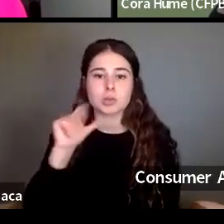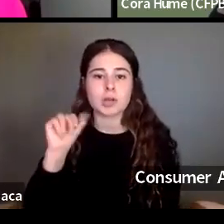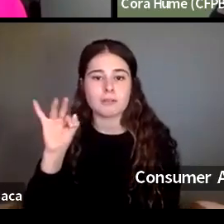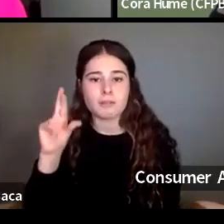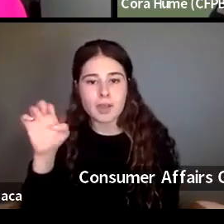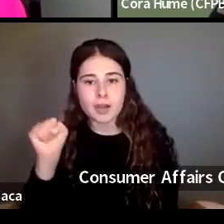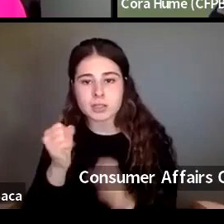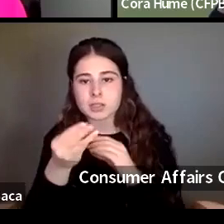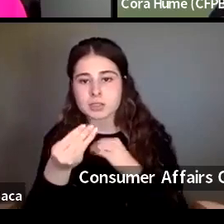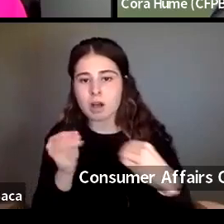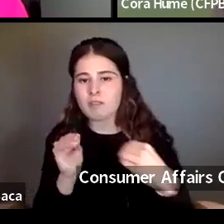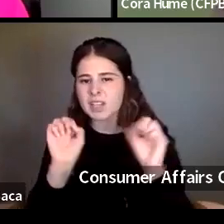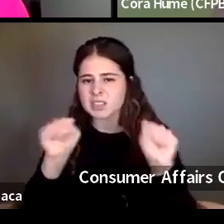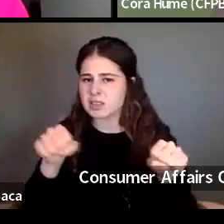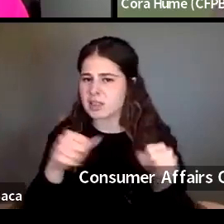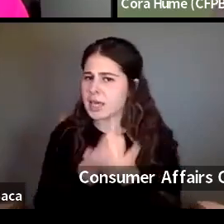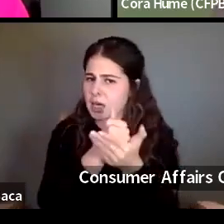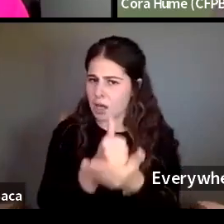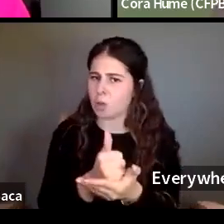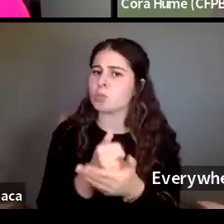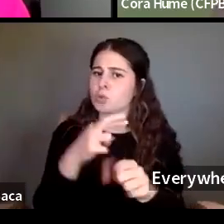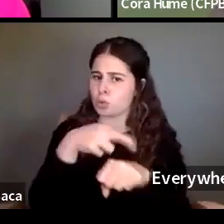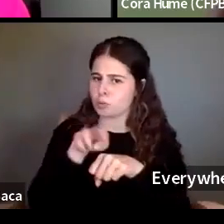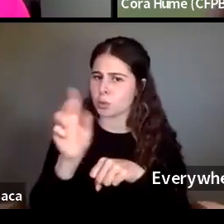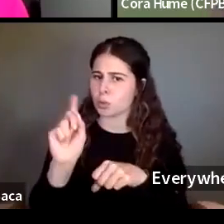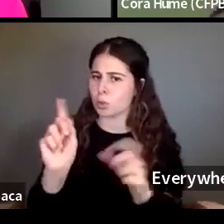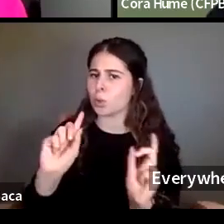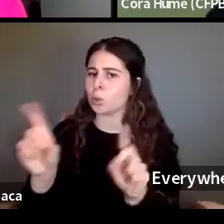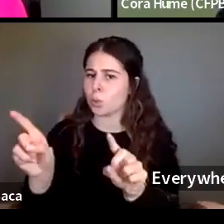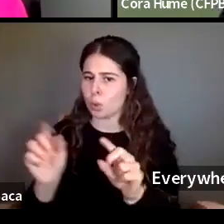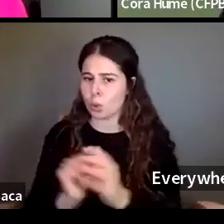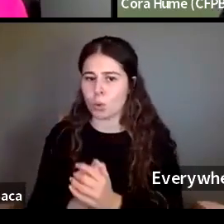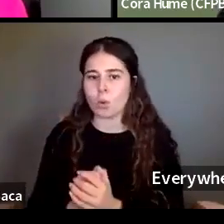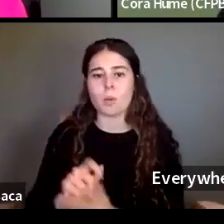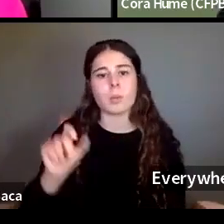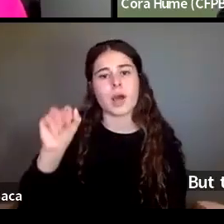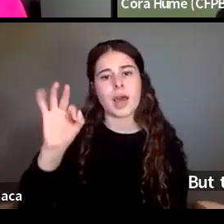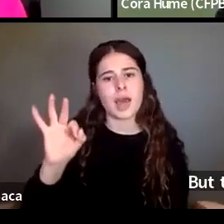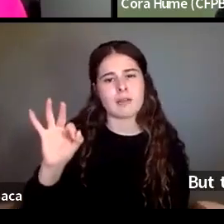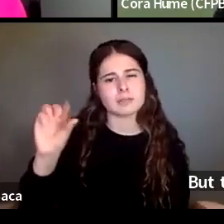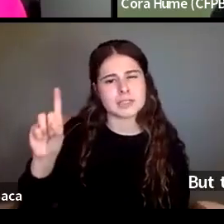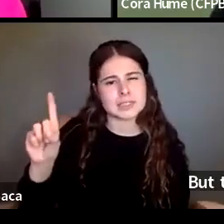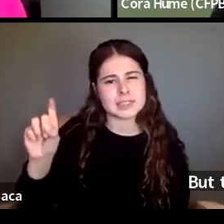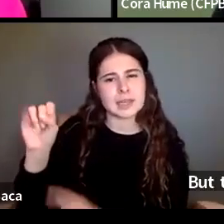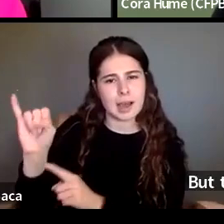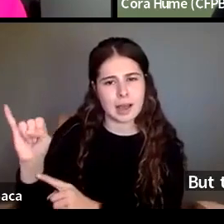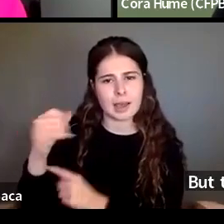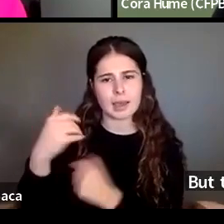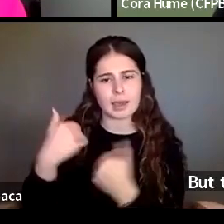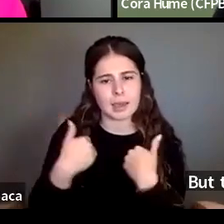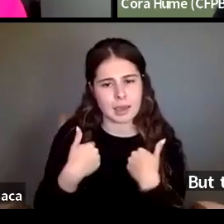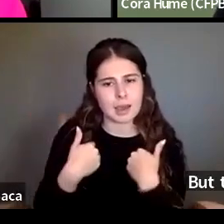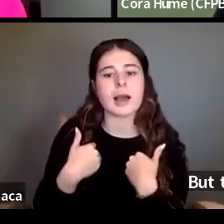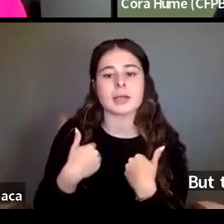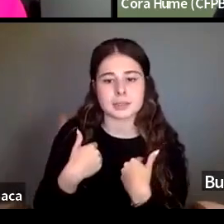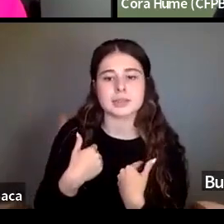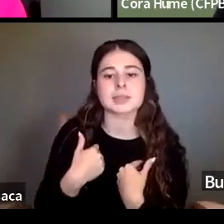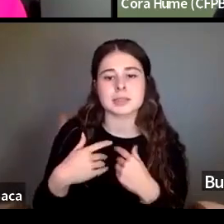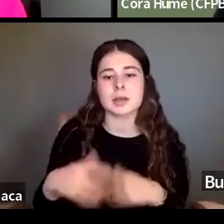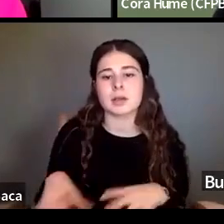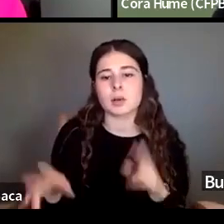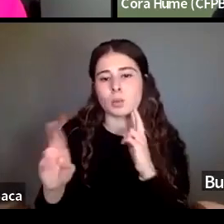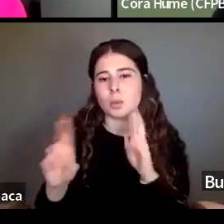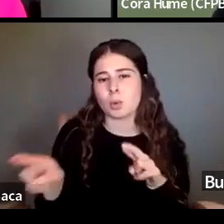going. But the FBI has their IC3 center where they report some scams there.